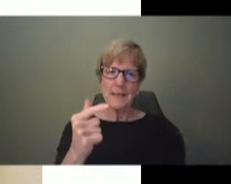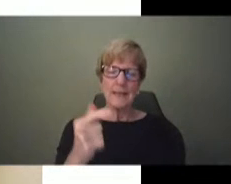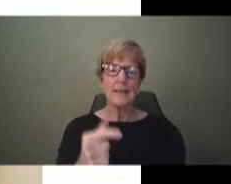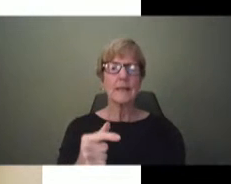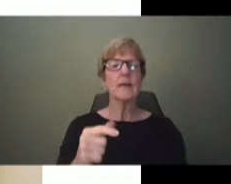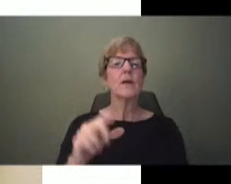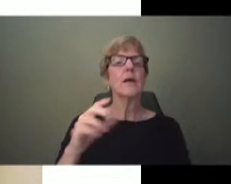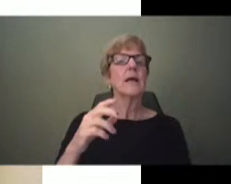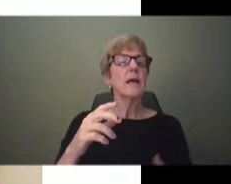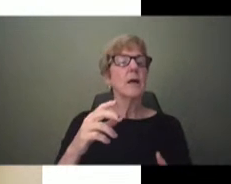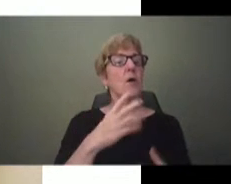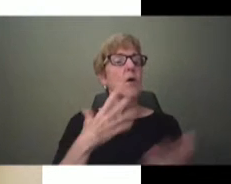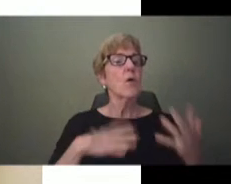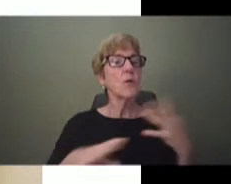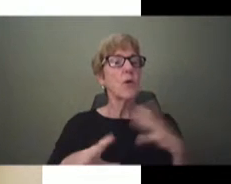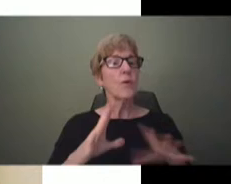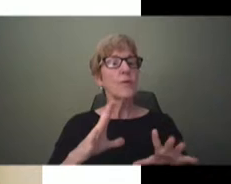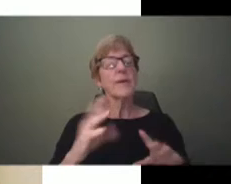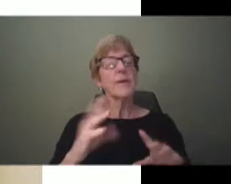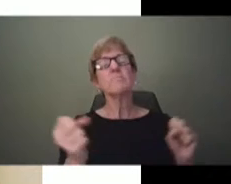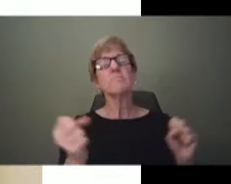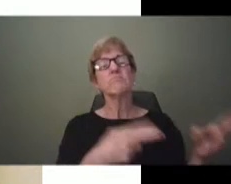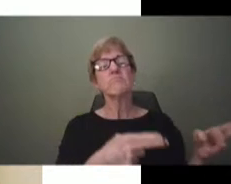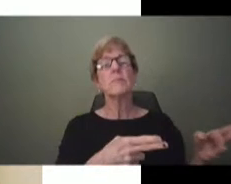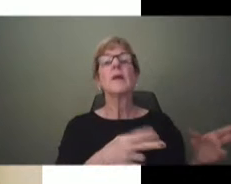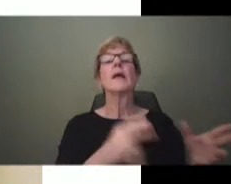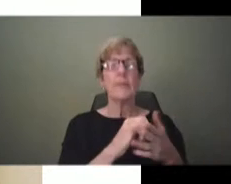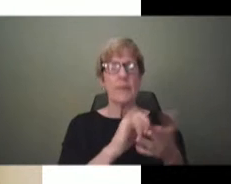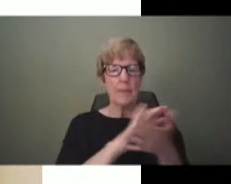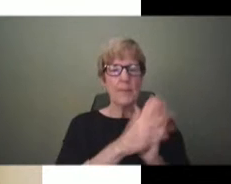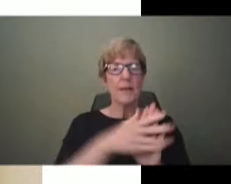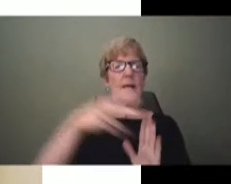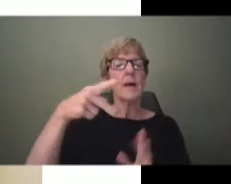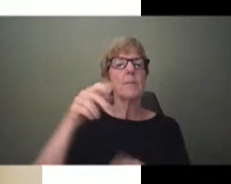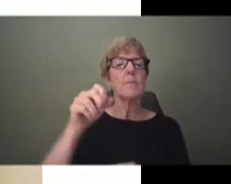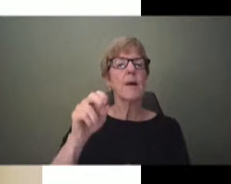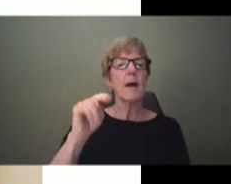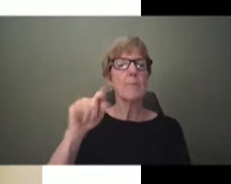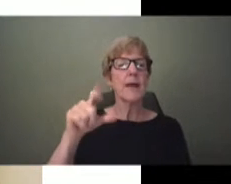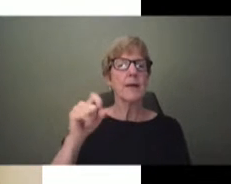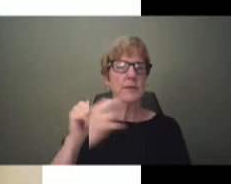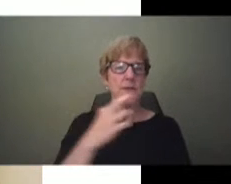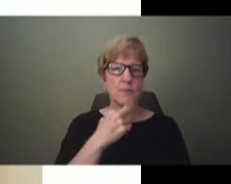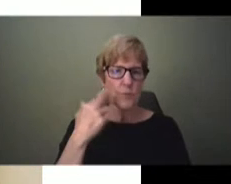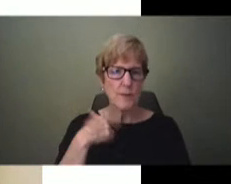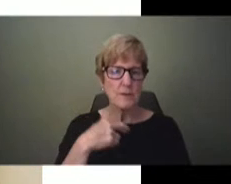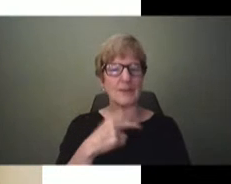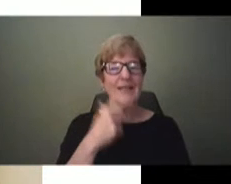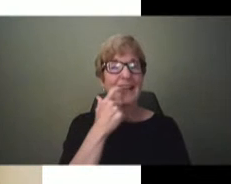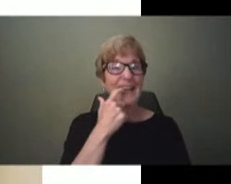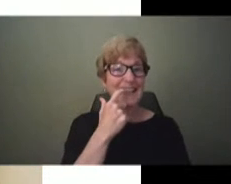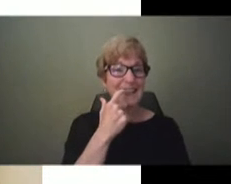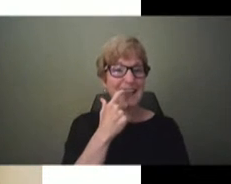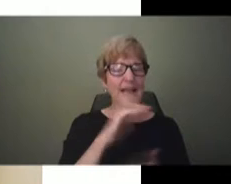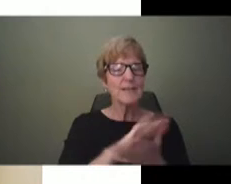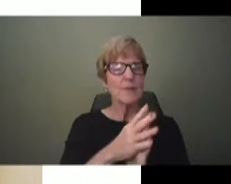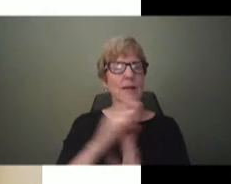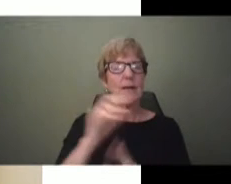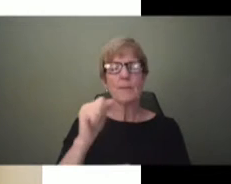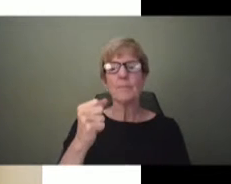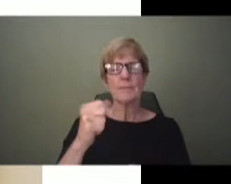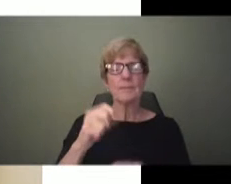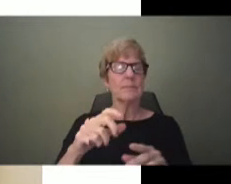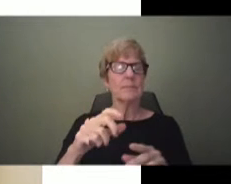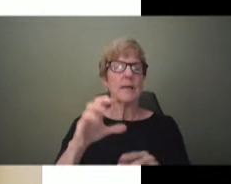clothing into acoustical panels for the restaurant and recycling glass bottles into aggregate for concrete for the